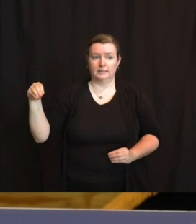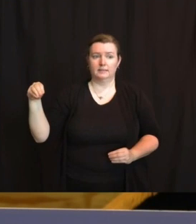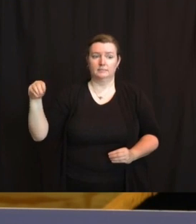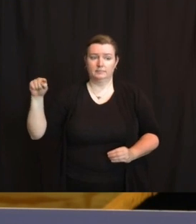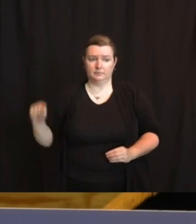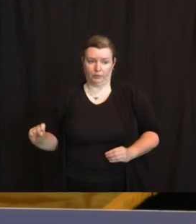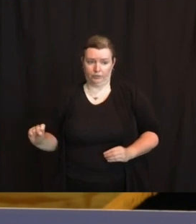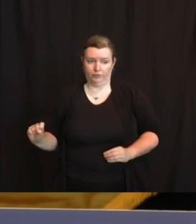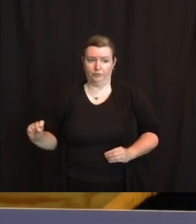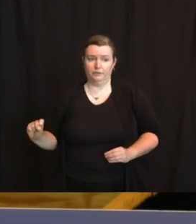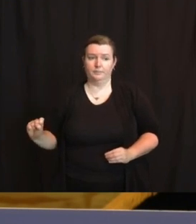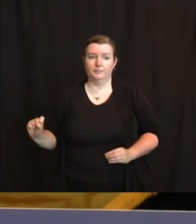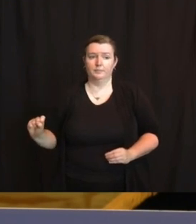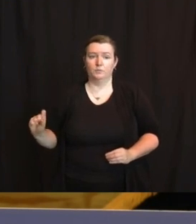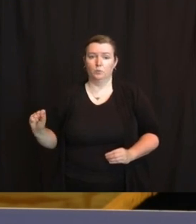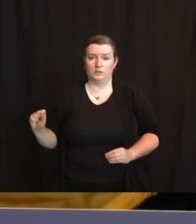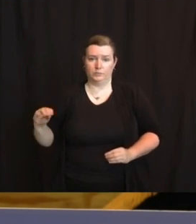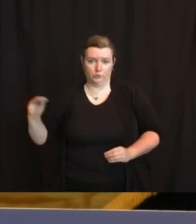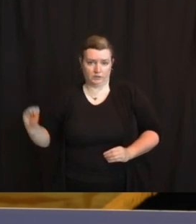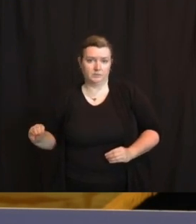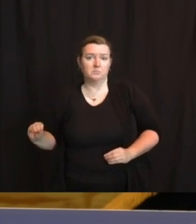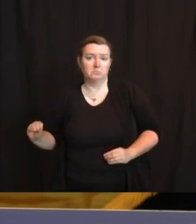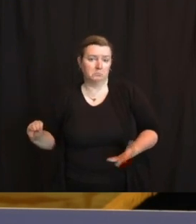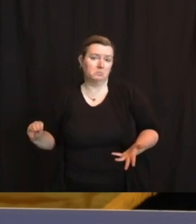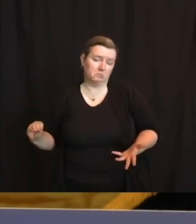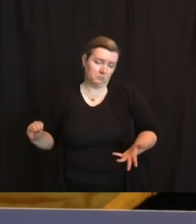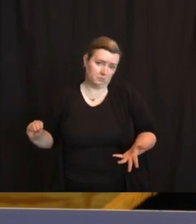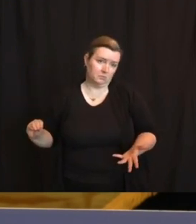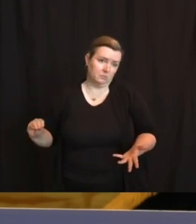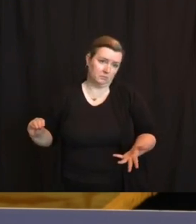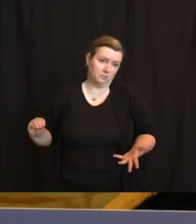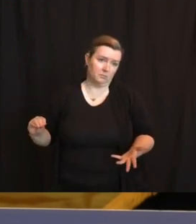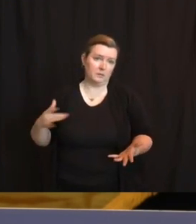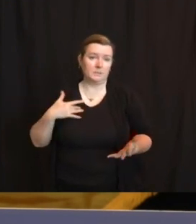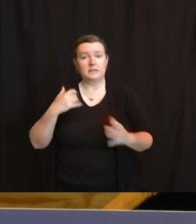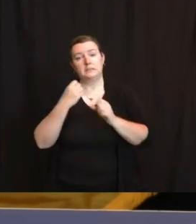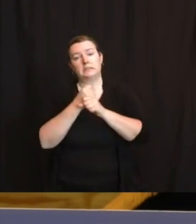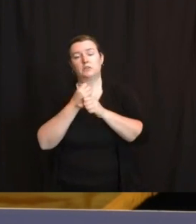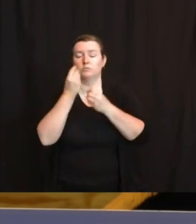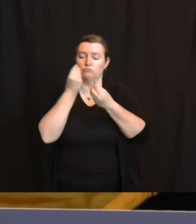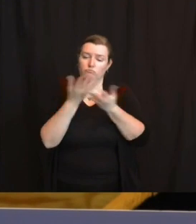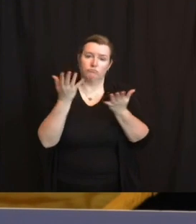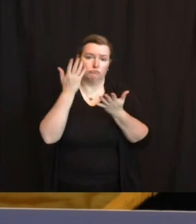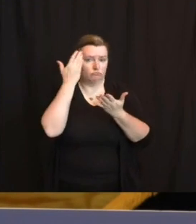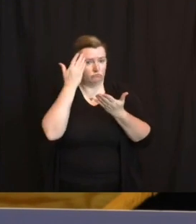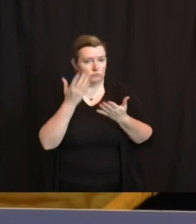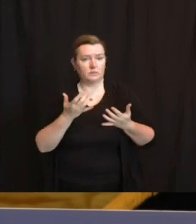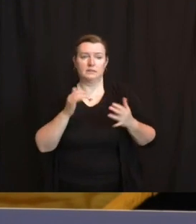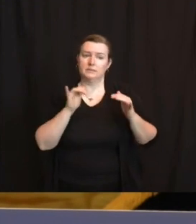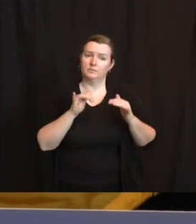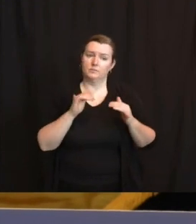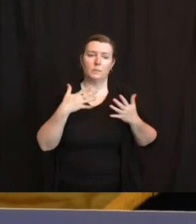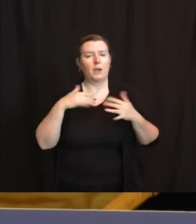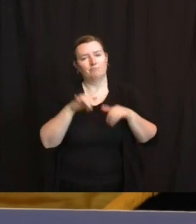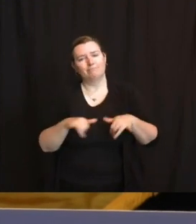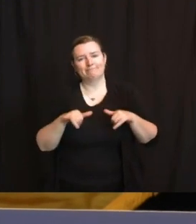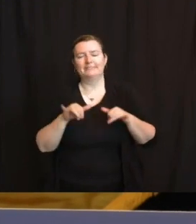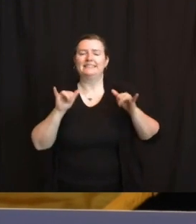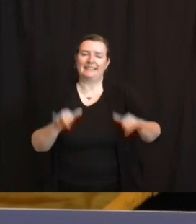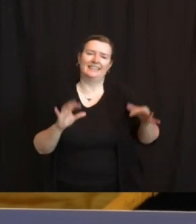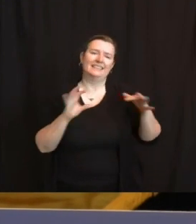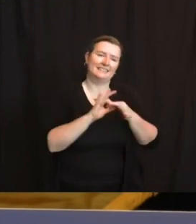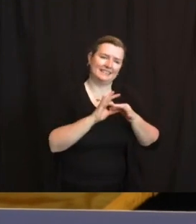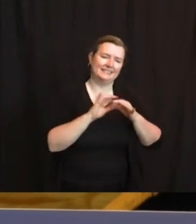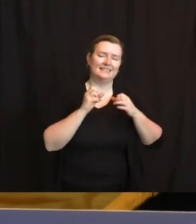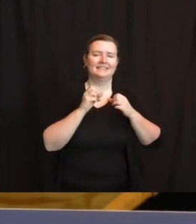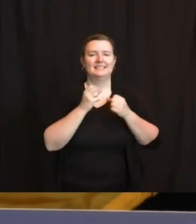south, 20%. So that concludes my statistical report. As always, stay connected, stay safe, and stay healthy.